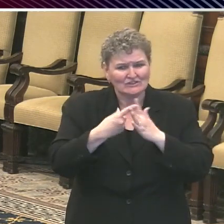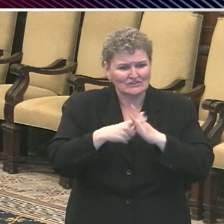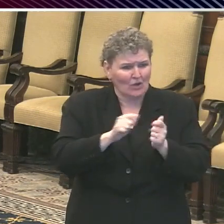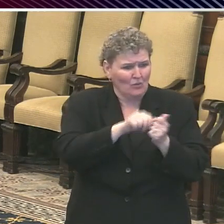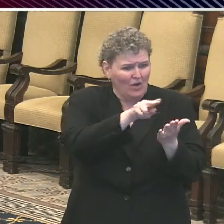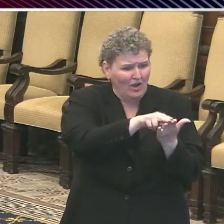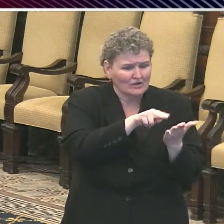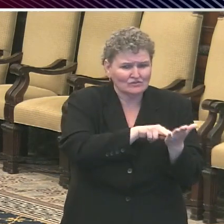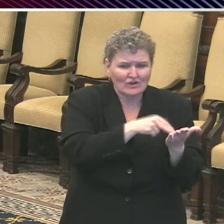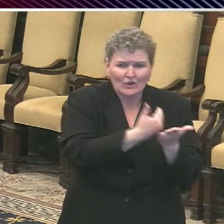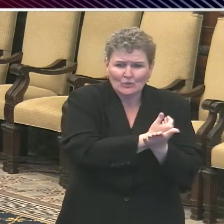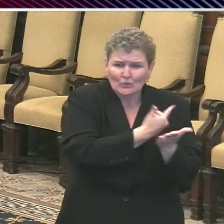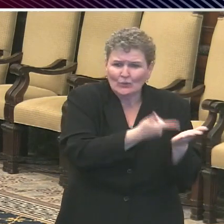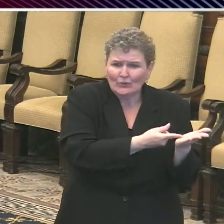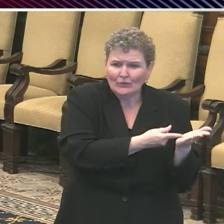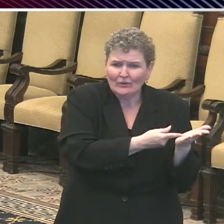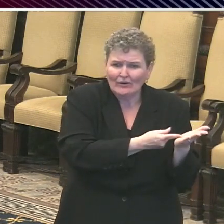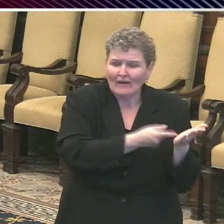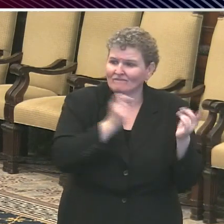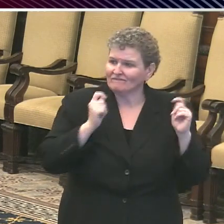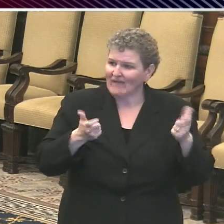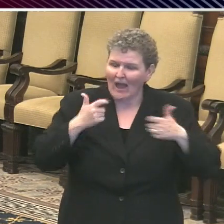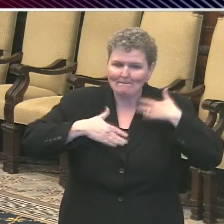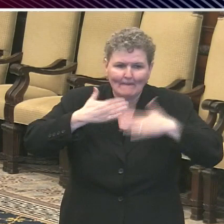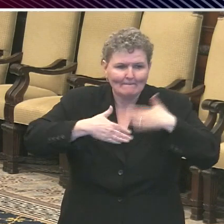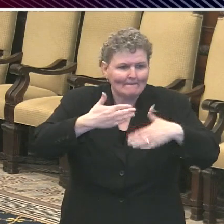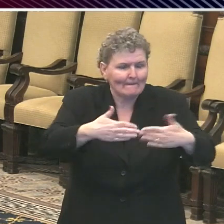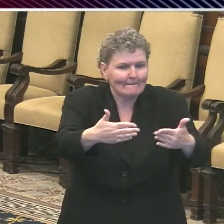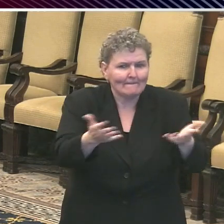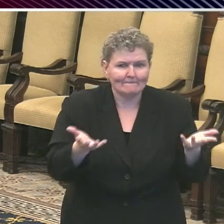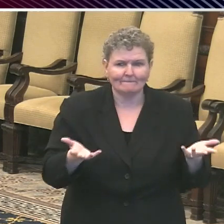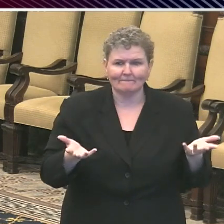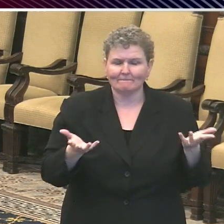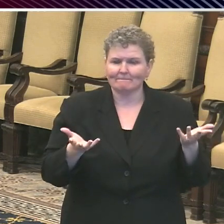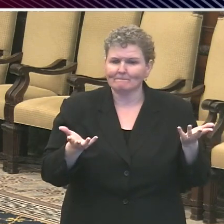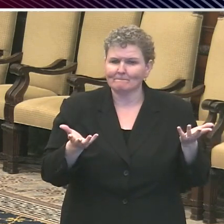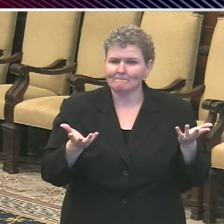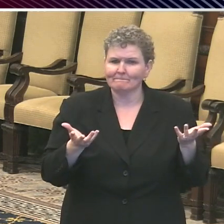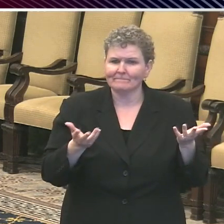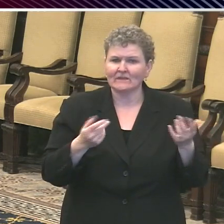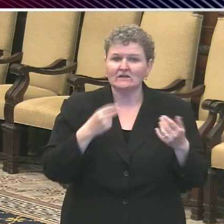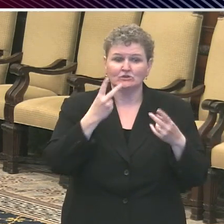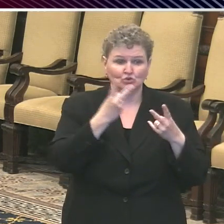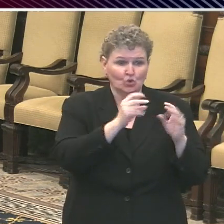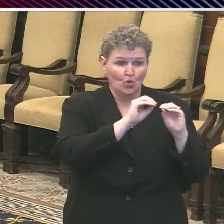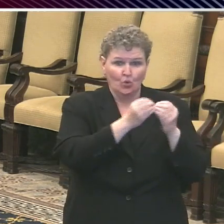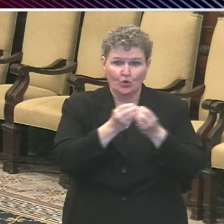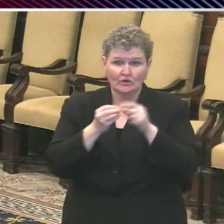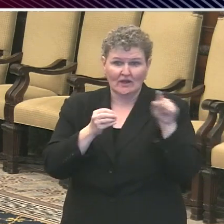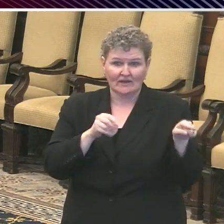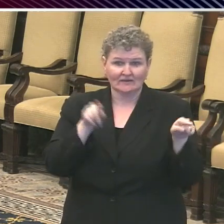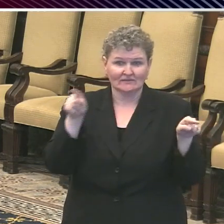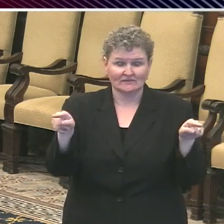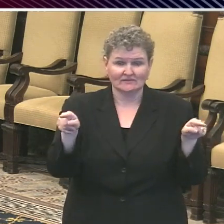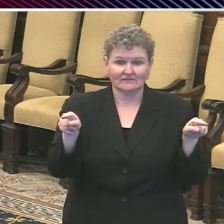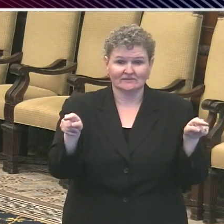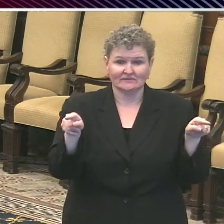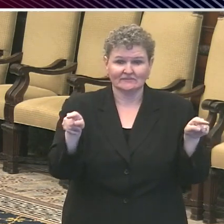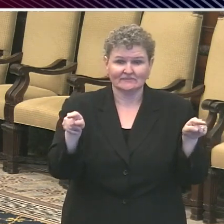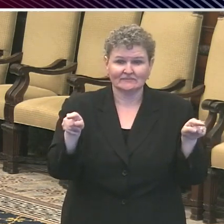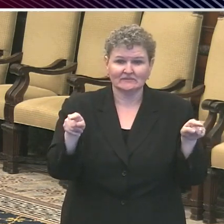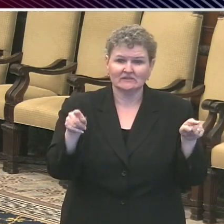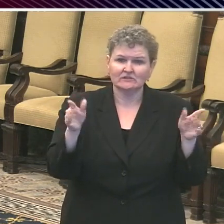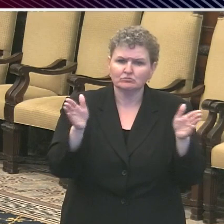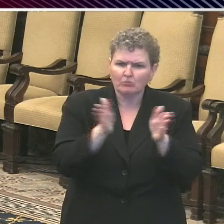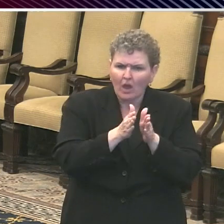quickly. That's why we amended an existing contract. And what these organizations will get out of this is a relatively small administrative fee